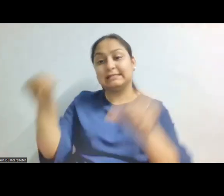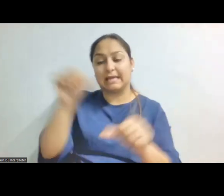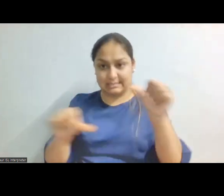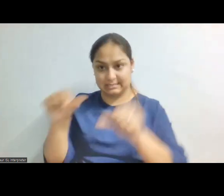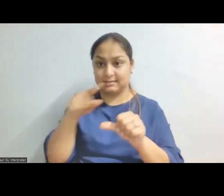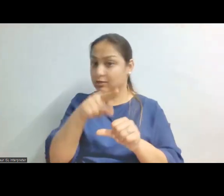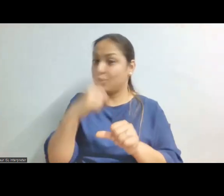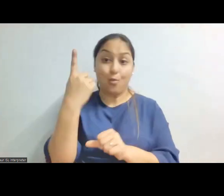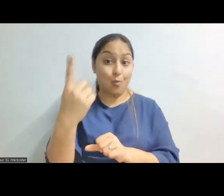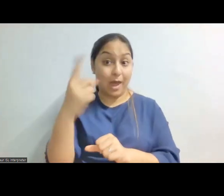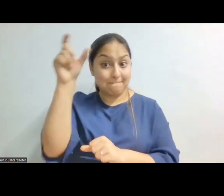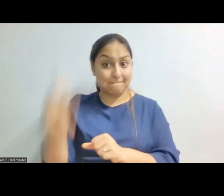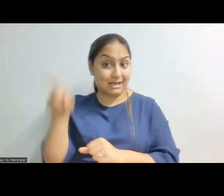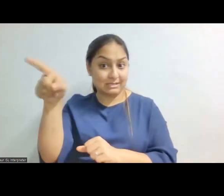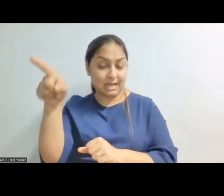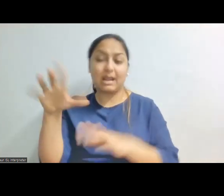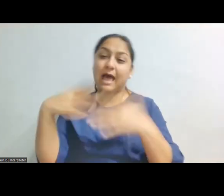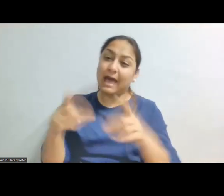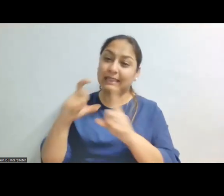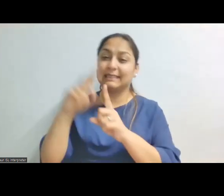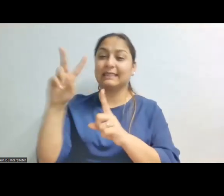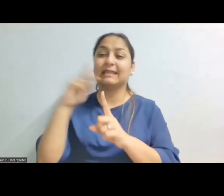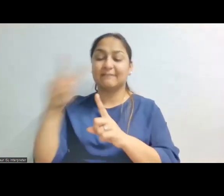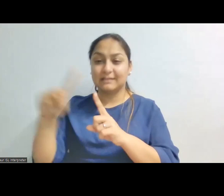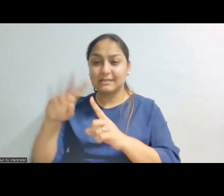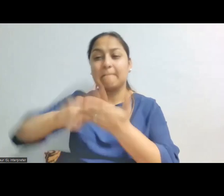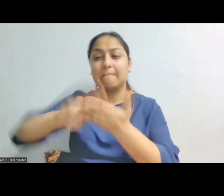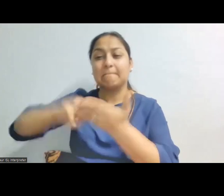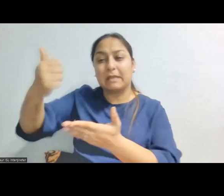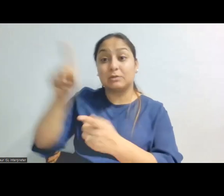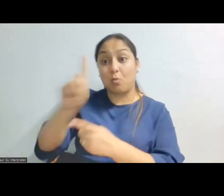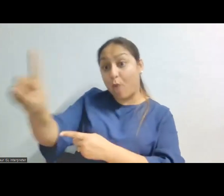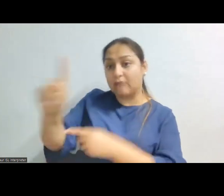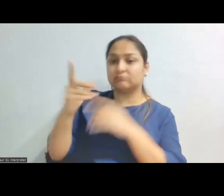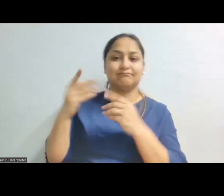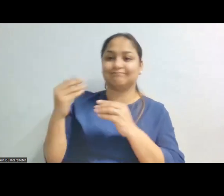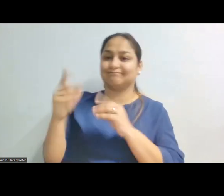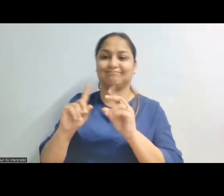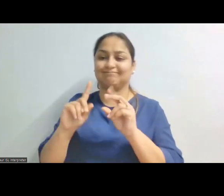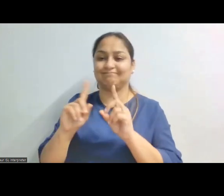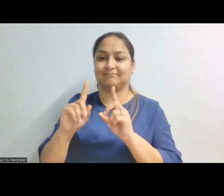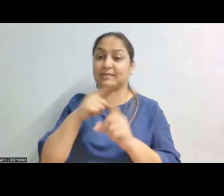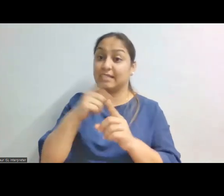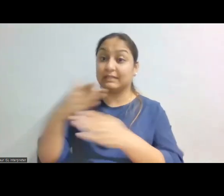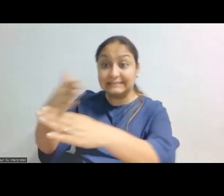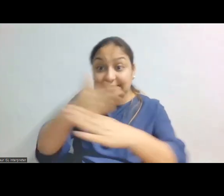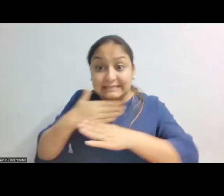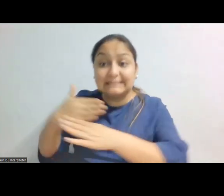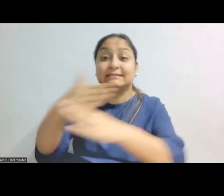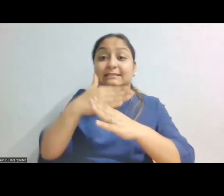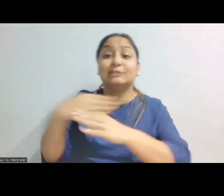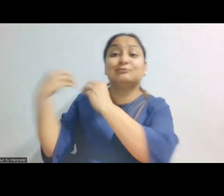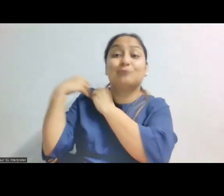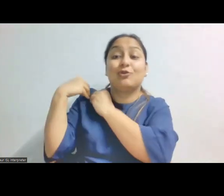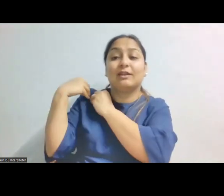one person or one division or one ministry in government. It is a shared responsibility for each ministry, each department at